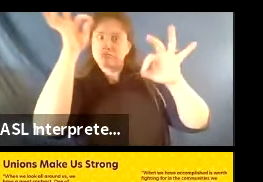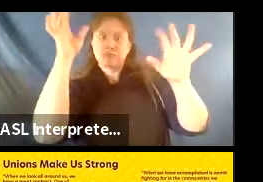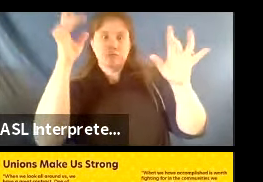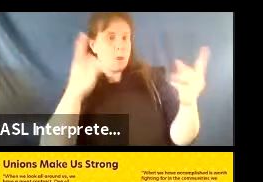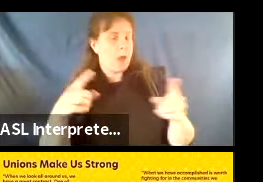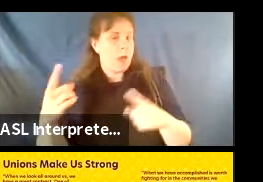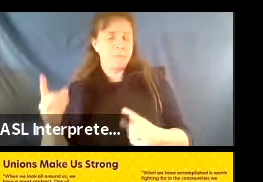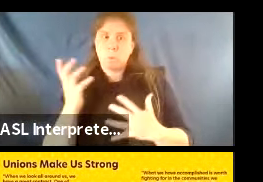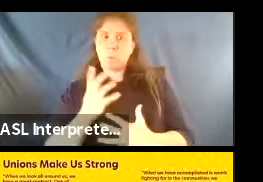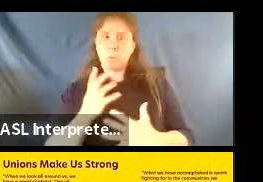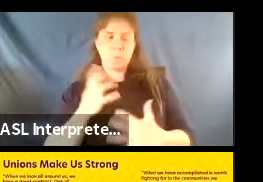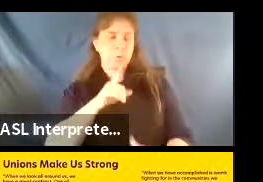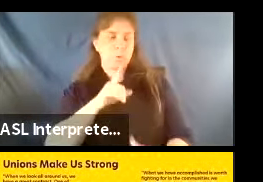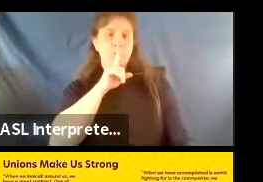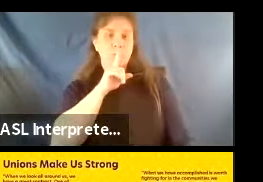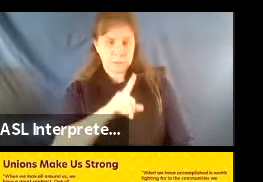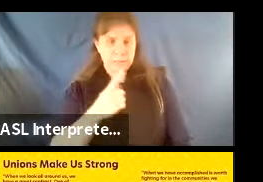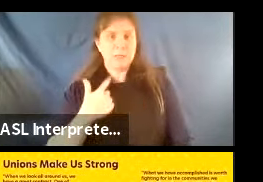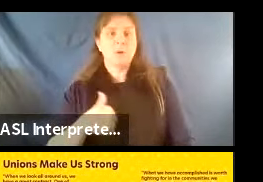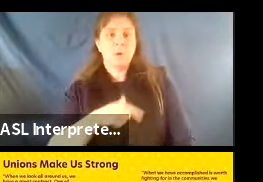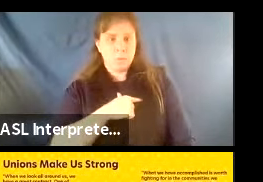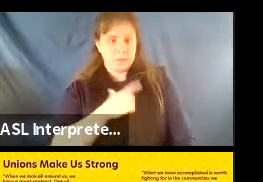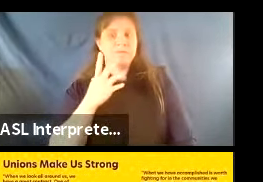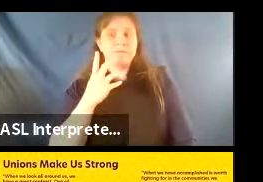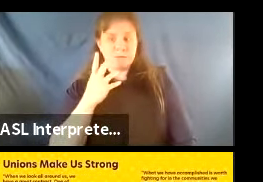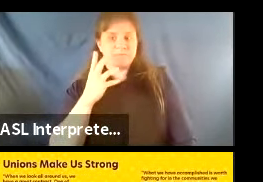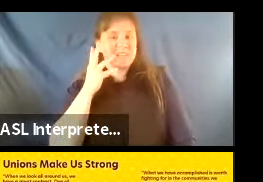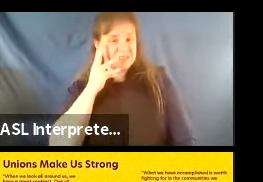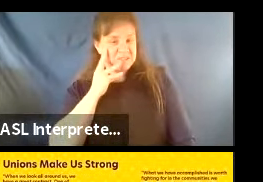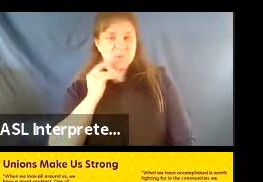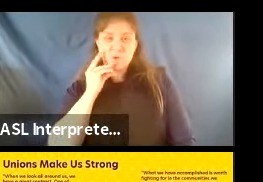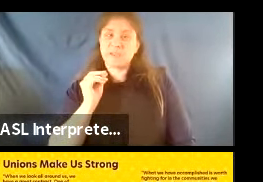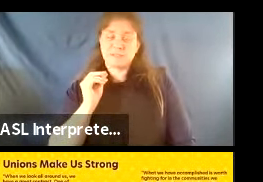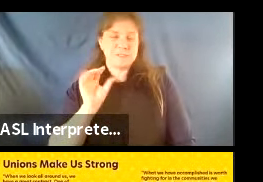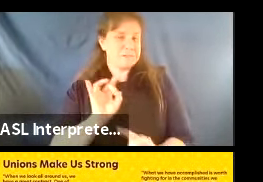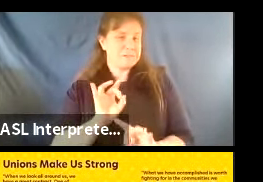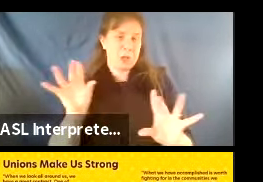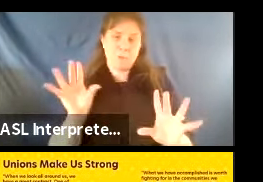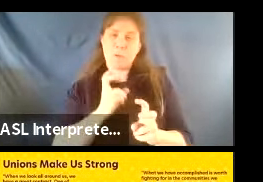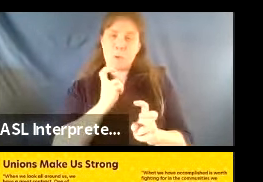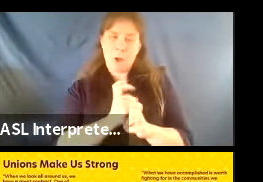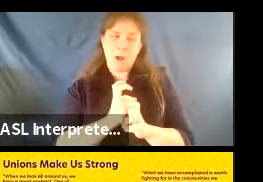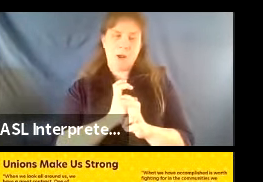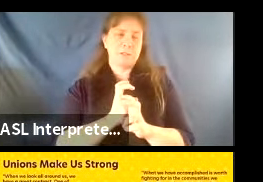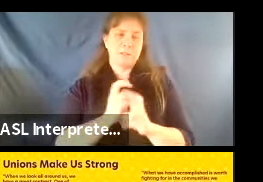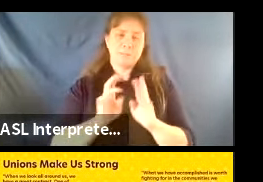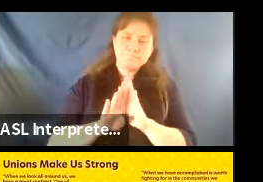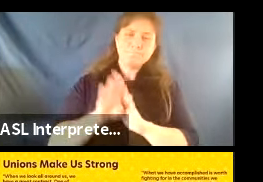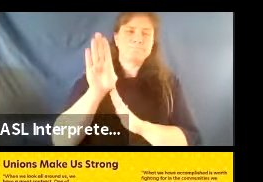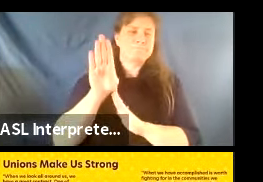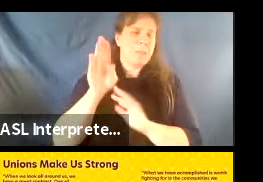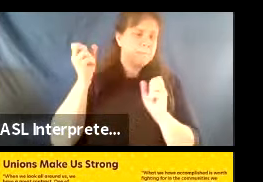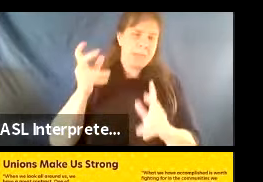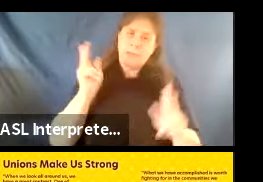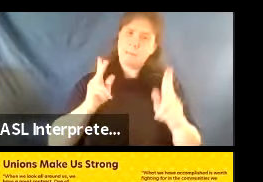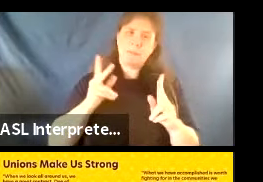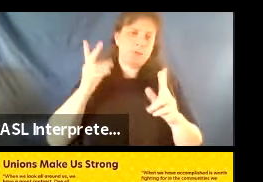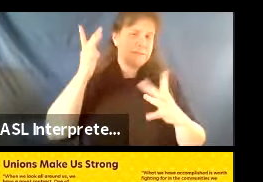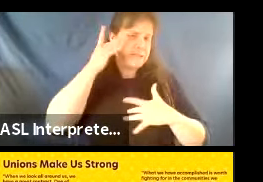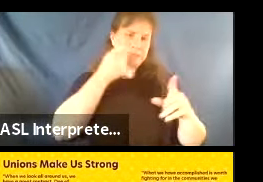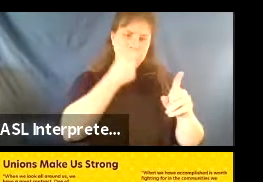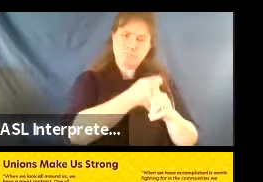gone through a really huge, difficult surge this winter, much more above and beyond, I think, what many of us would